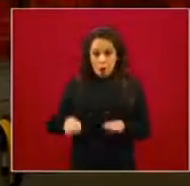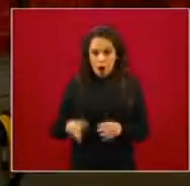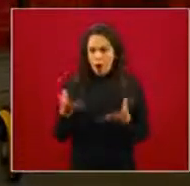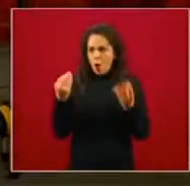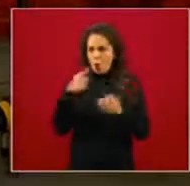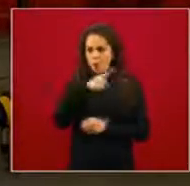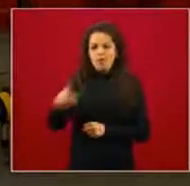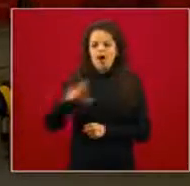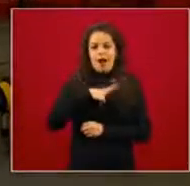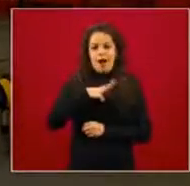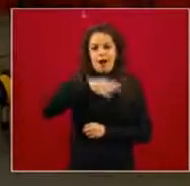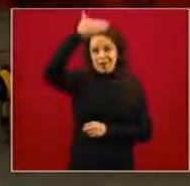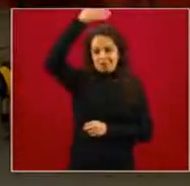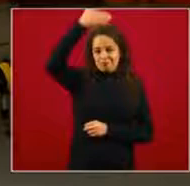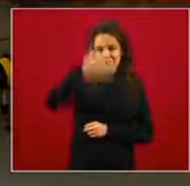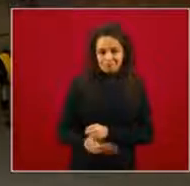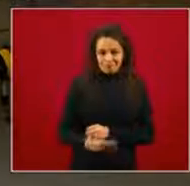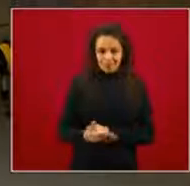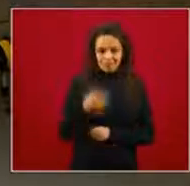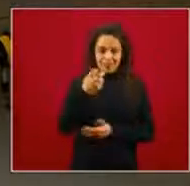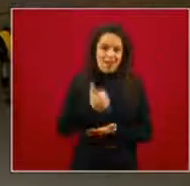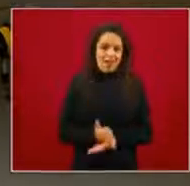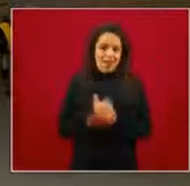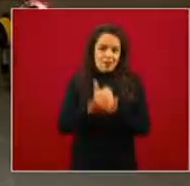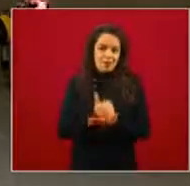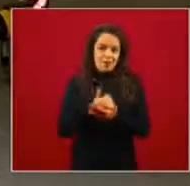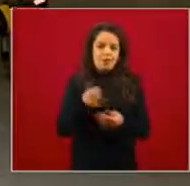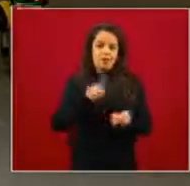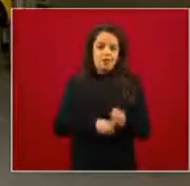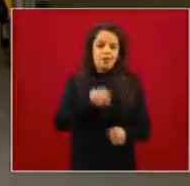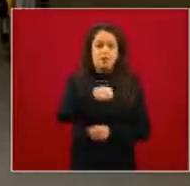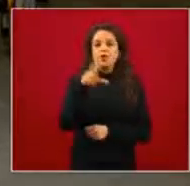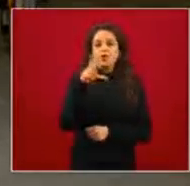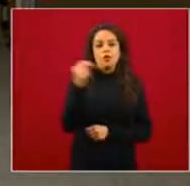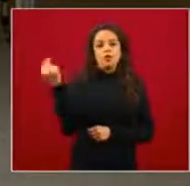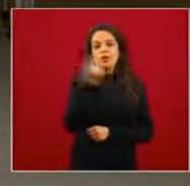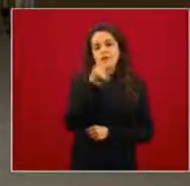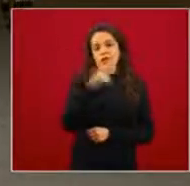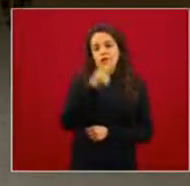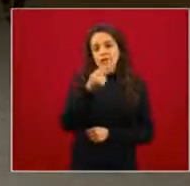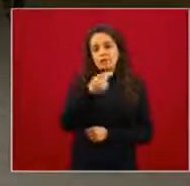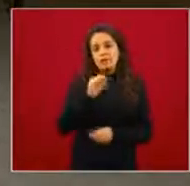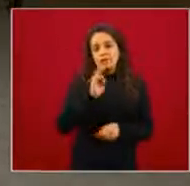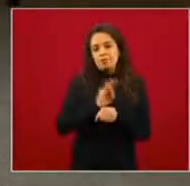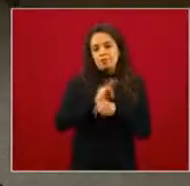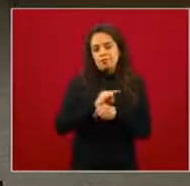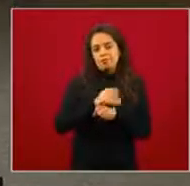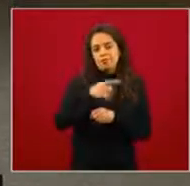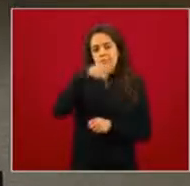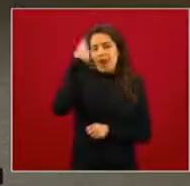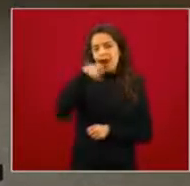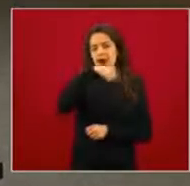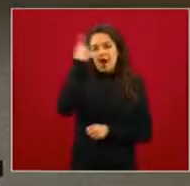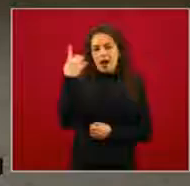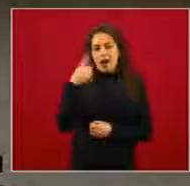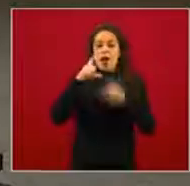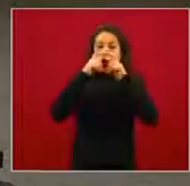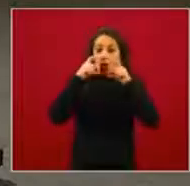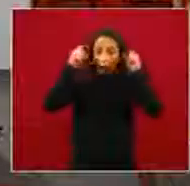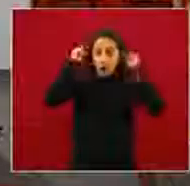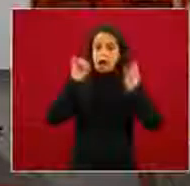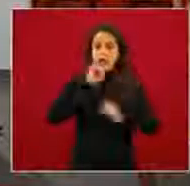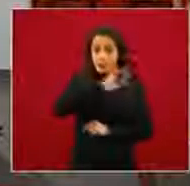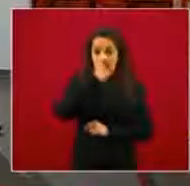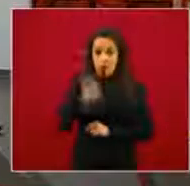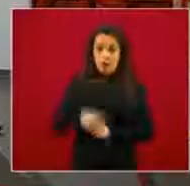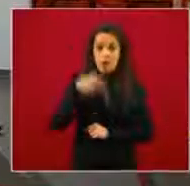physical barrier. If there is a physical barrier, we don't need this facial protection. Yes, the mask,